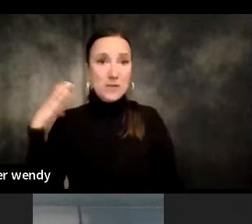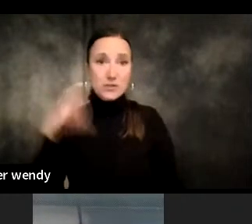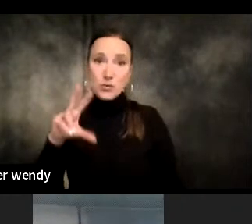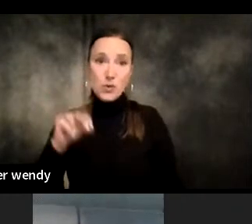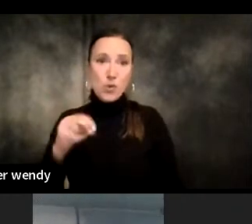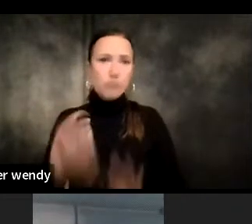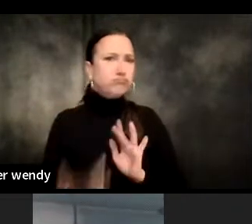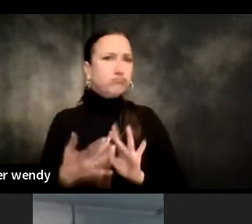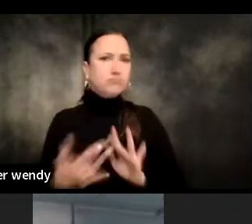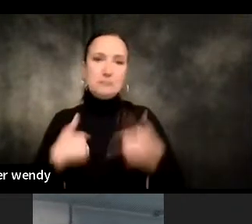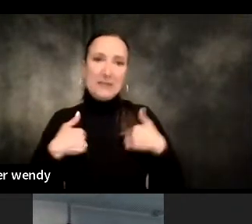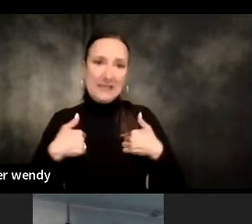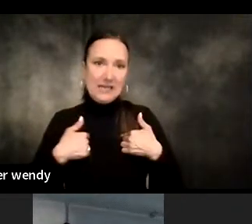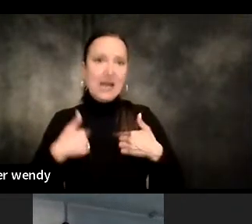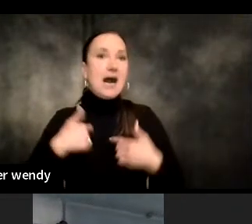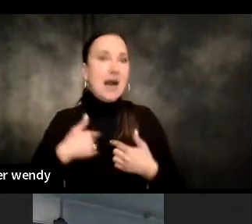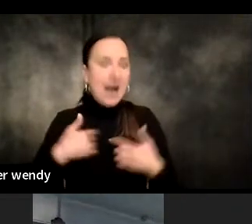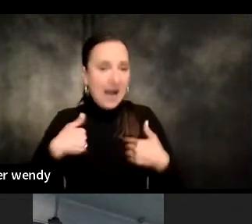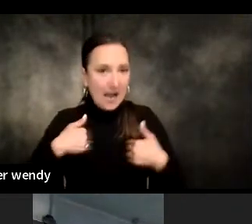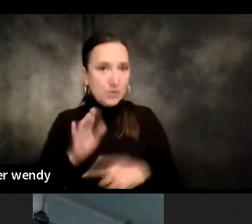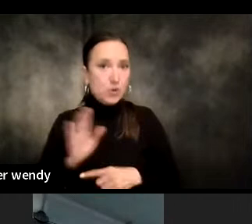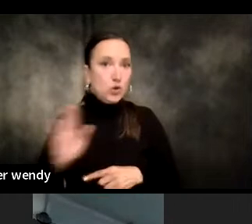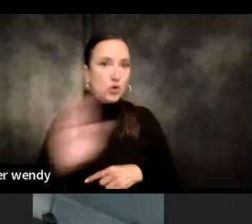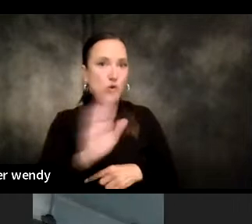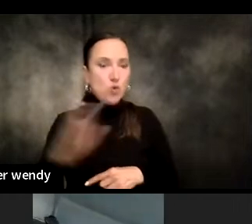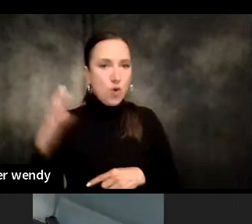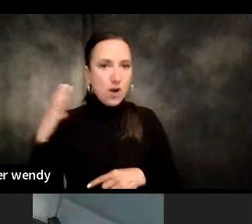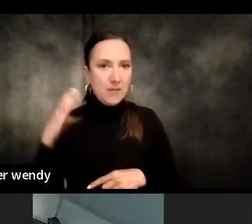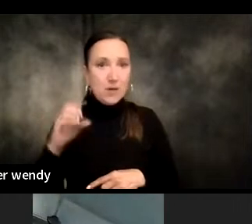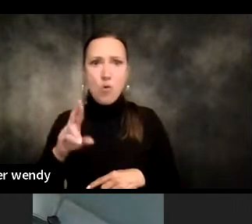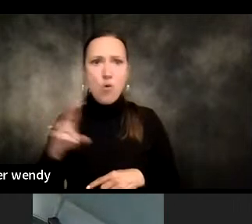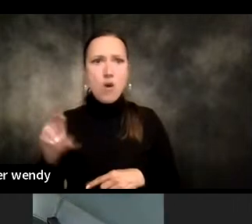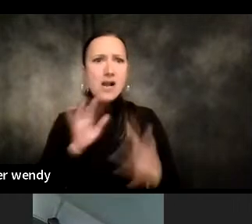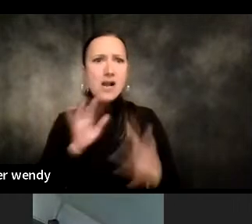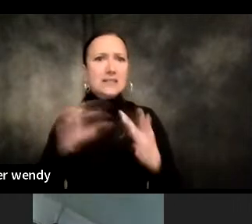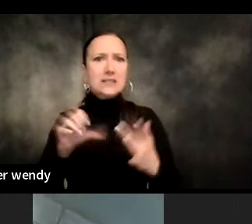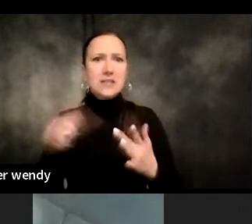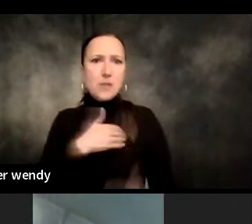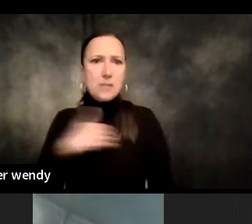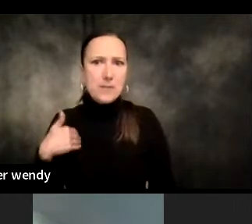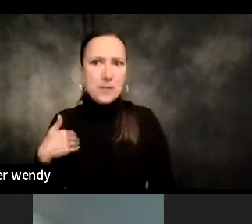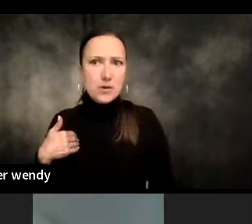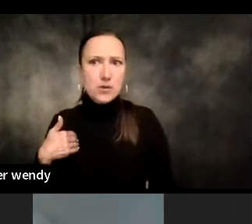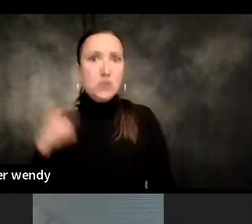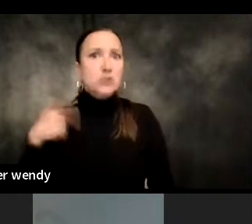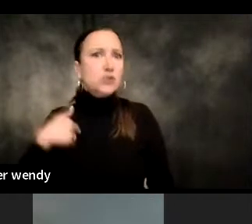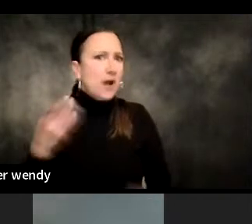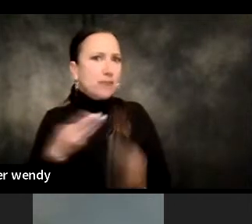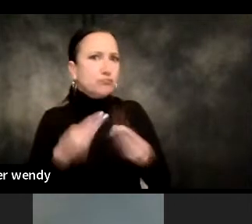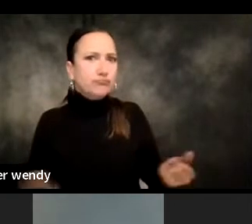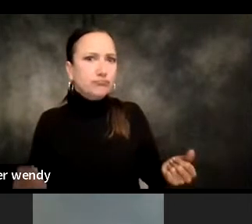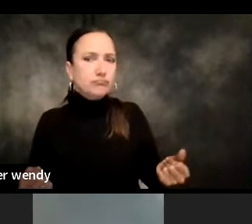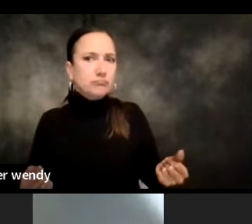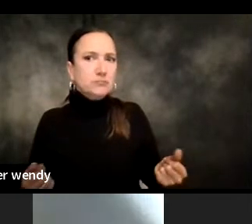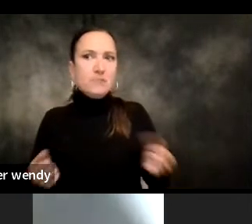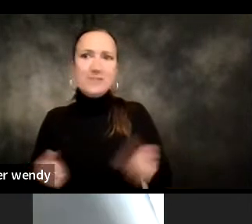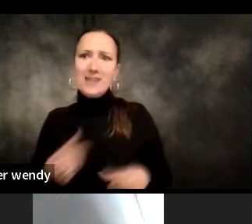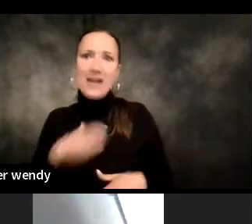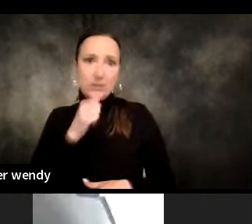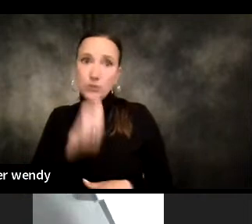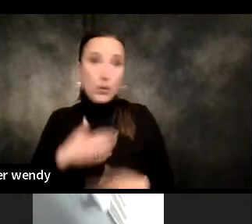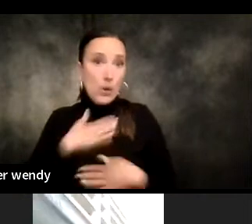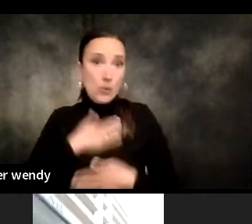get in contact with me or any other member of this commission so that I can find out, because I do not